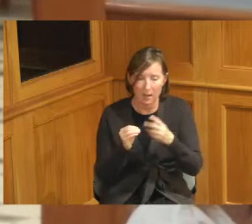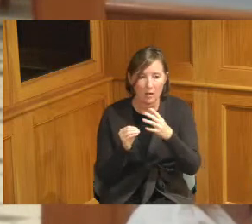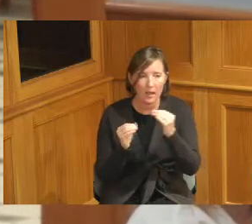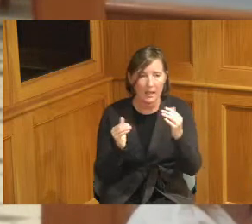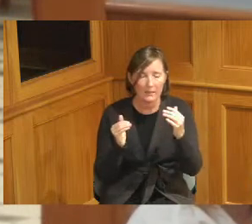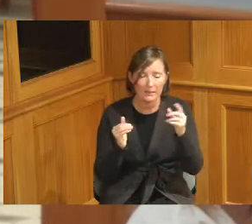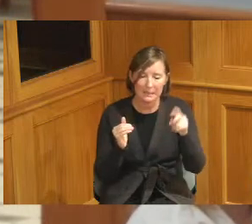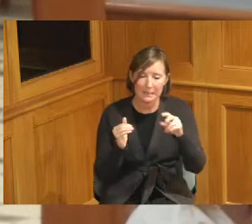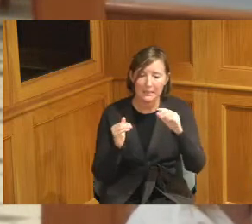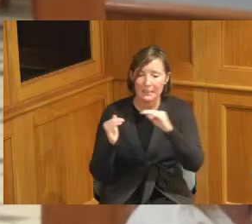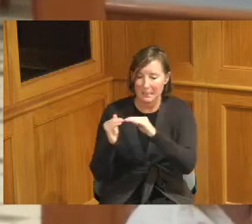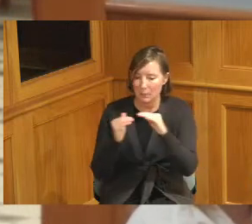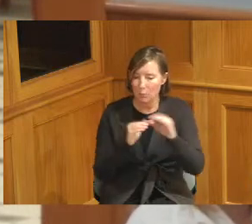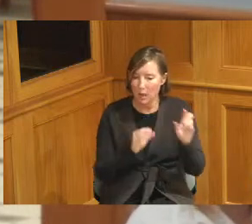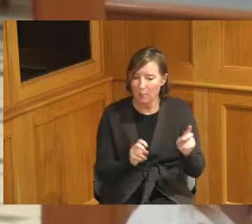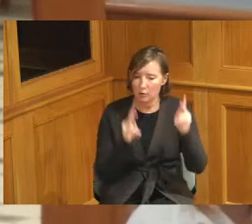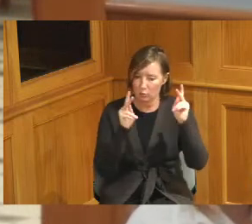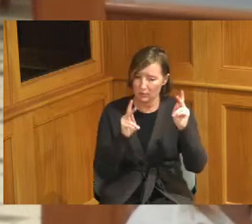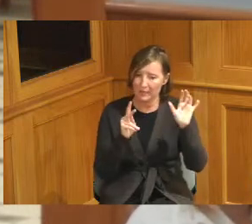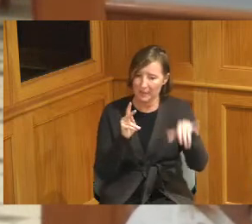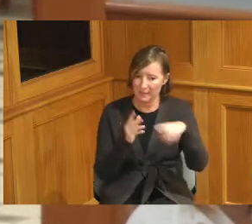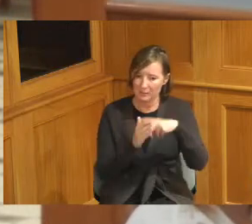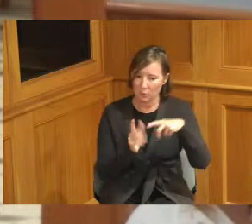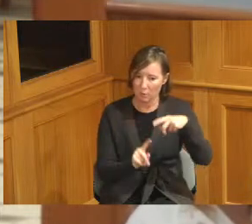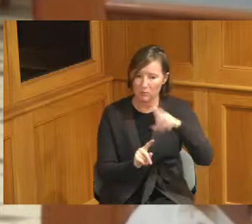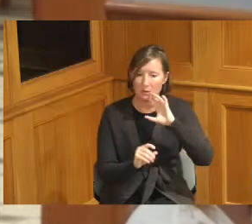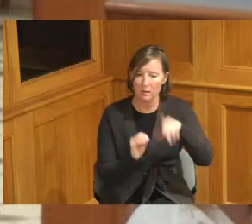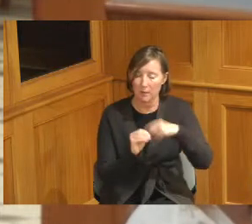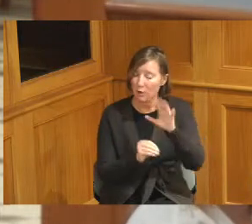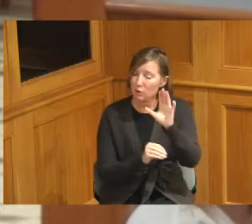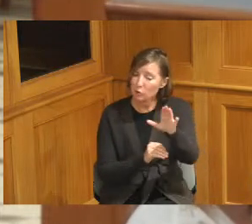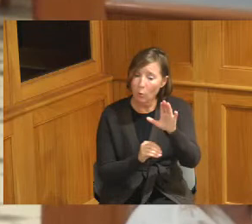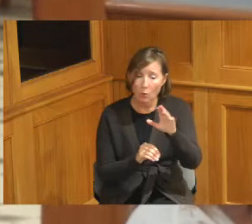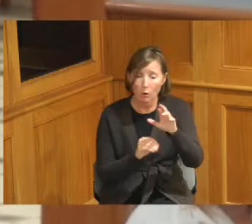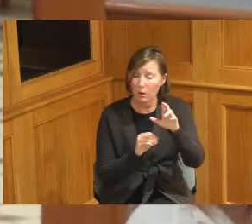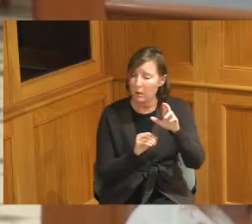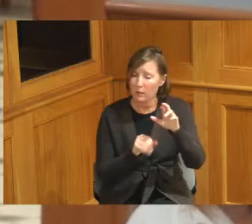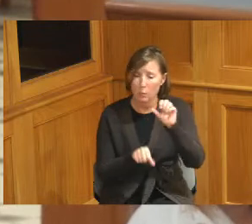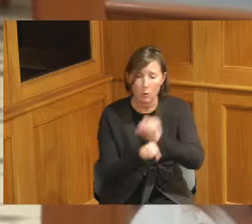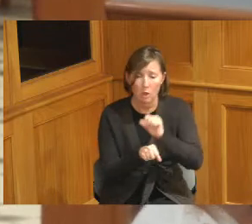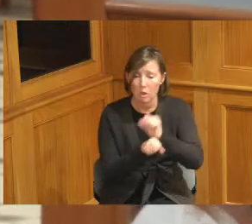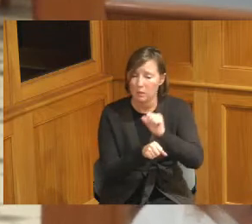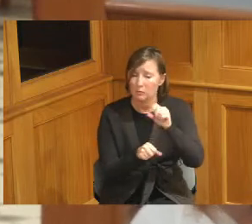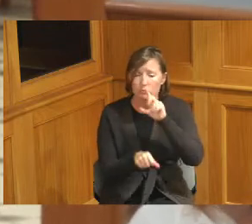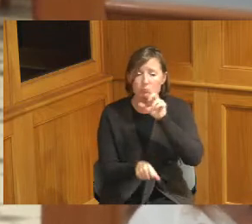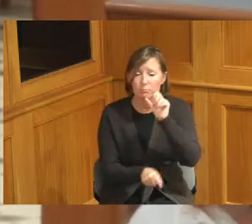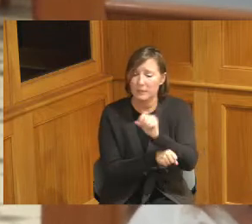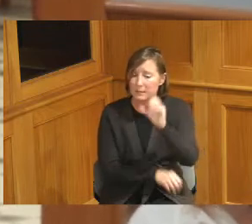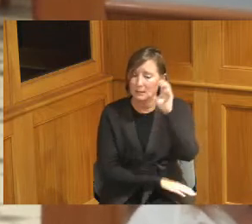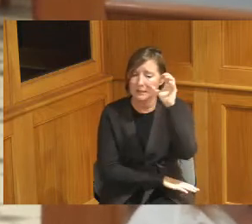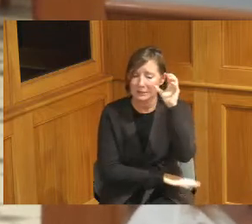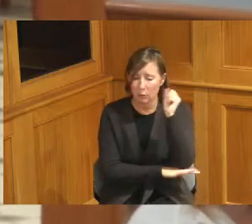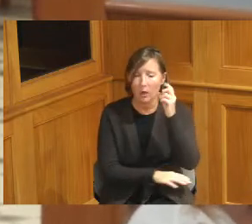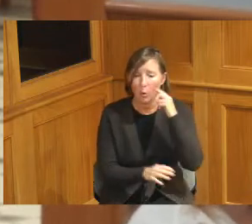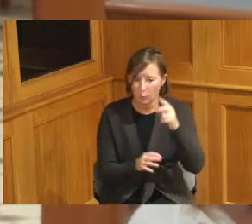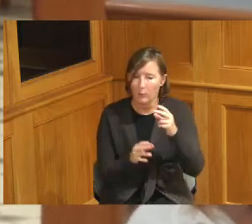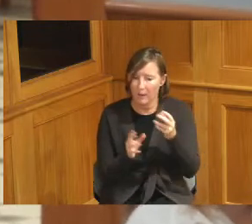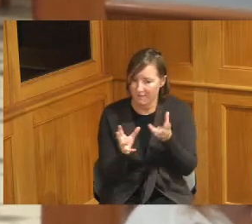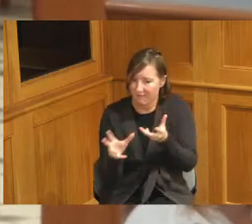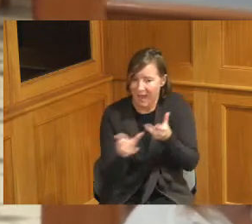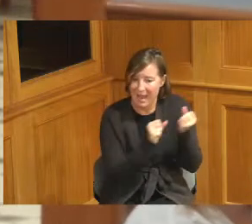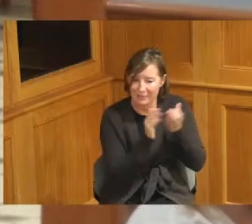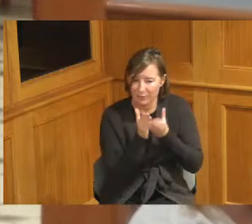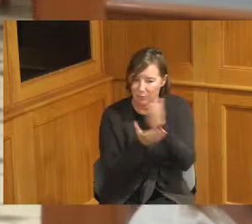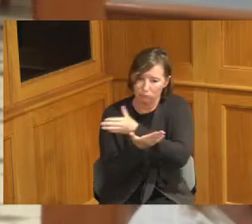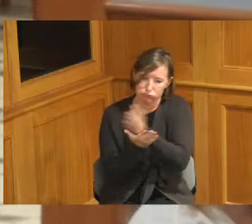equal opportunities. And this is historic. I just wanted to take our time. I know we ran through all this, but to just